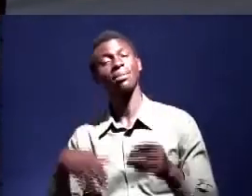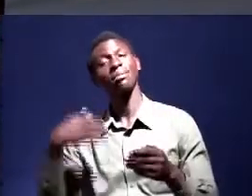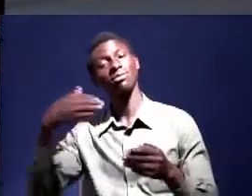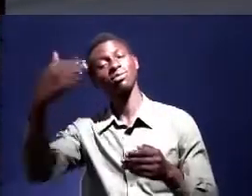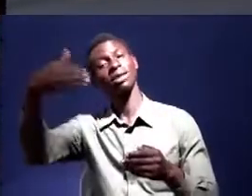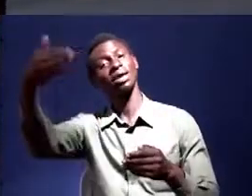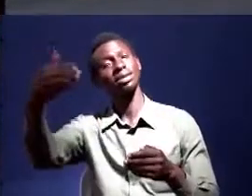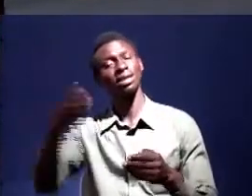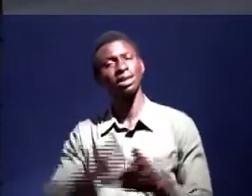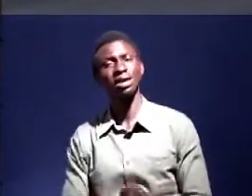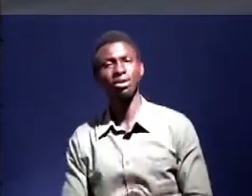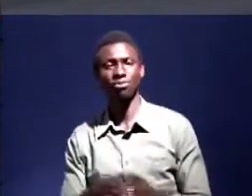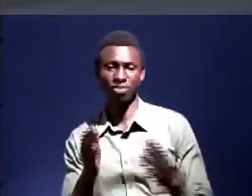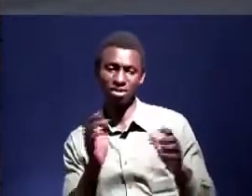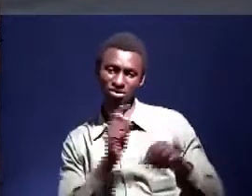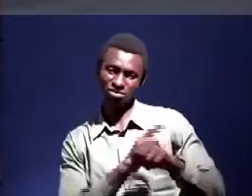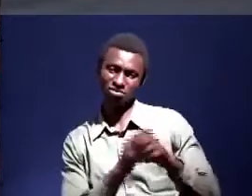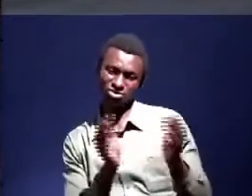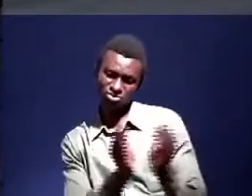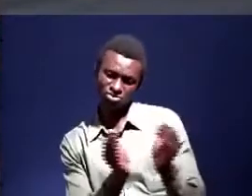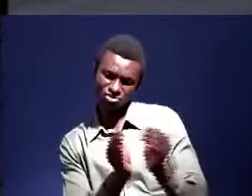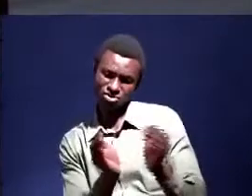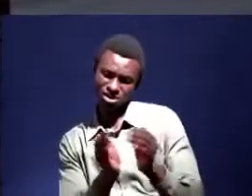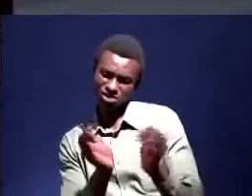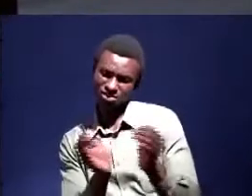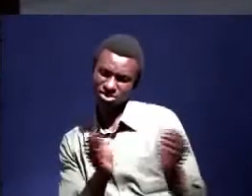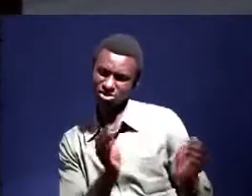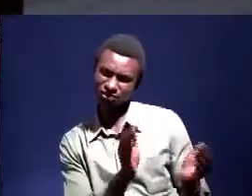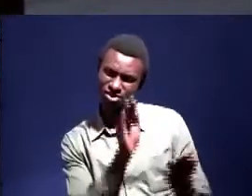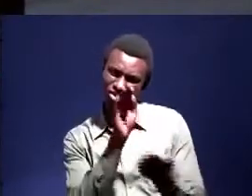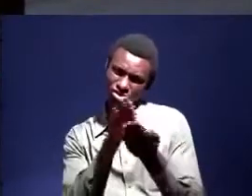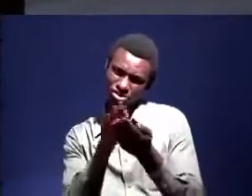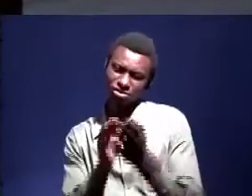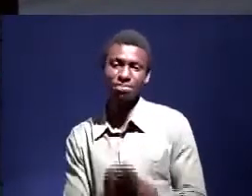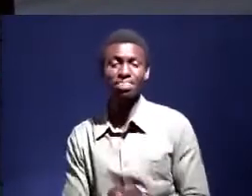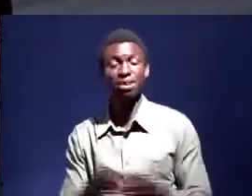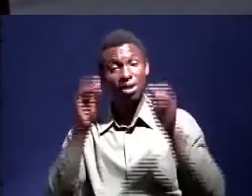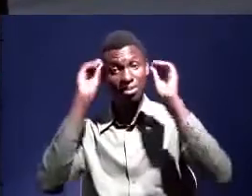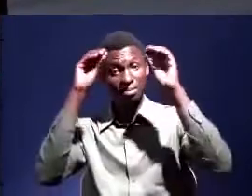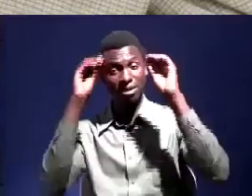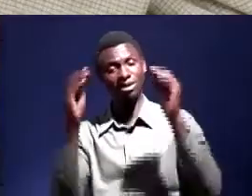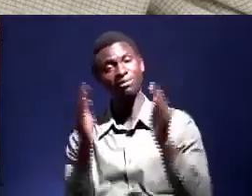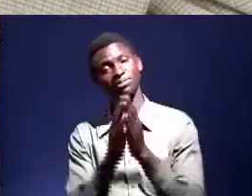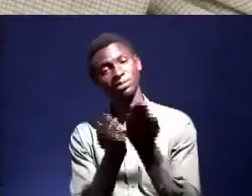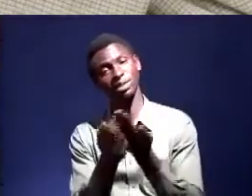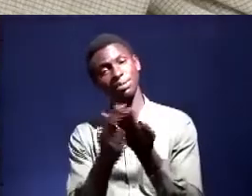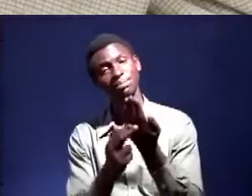as you've been studying the Bible with a pastor or a lay person,